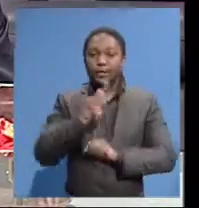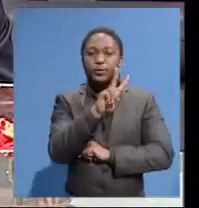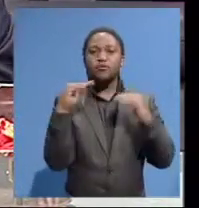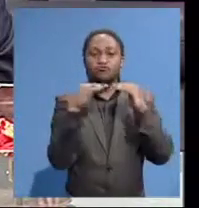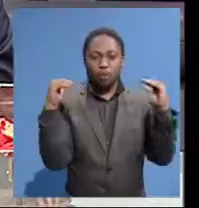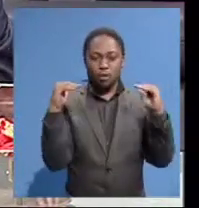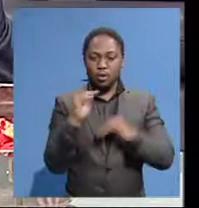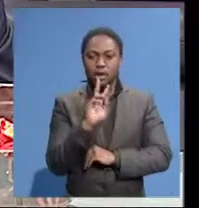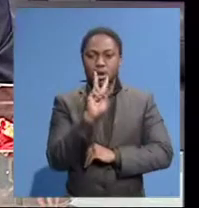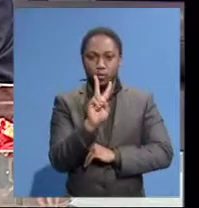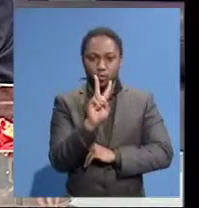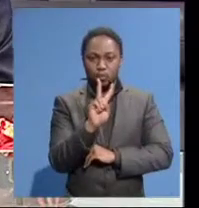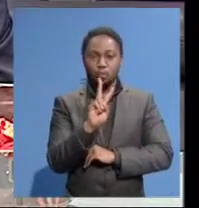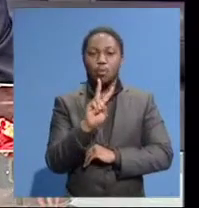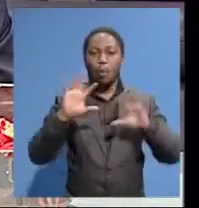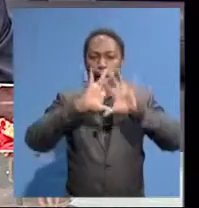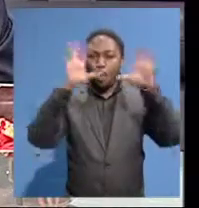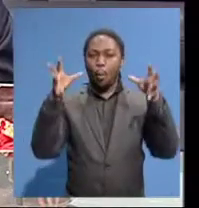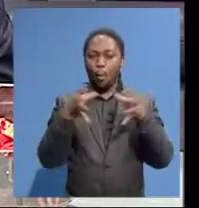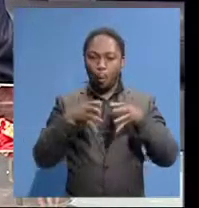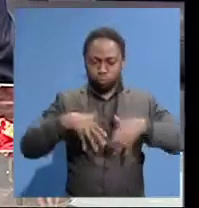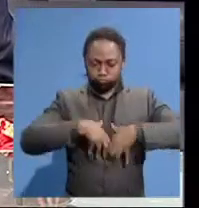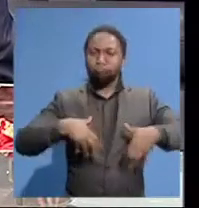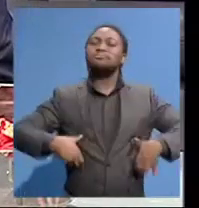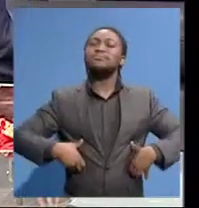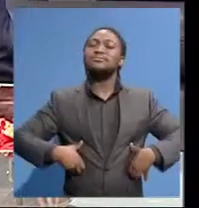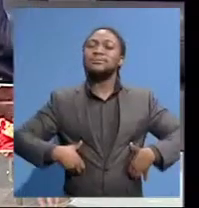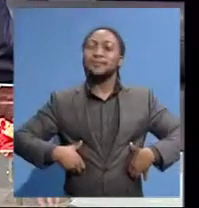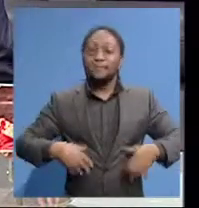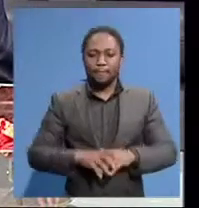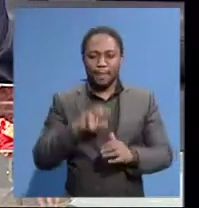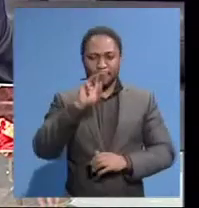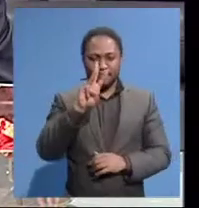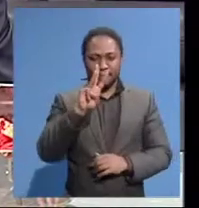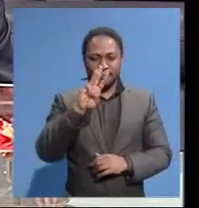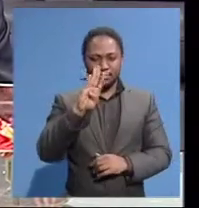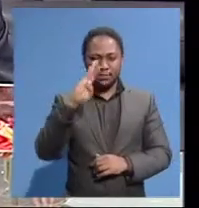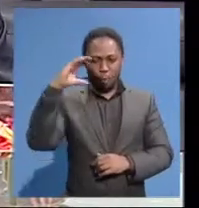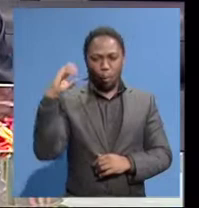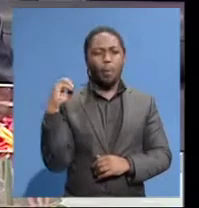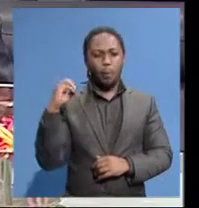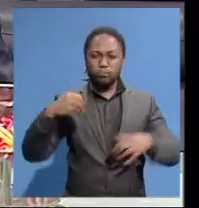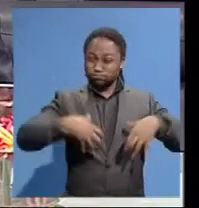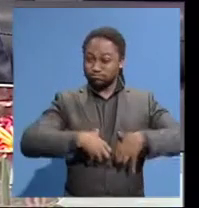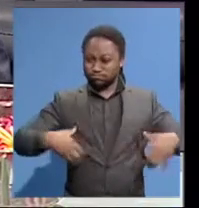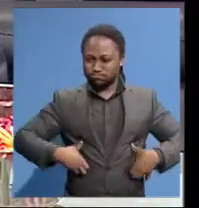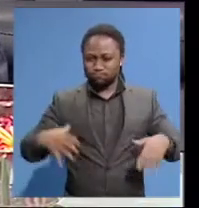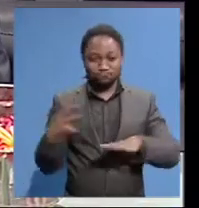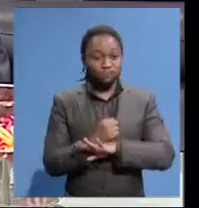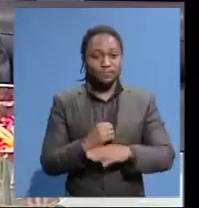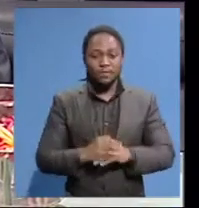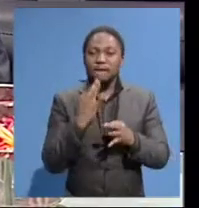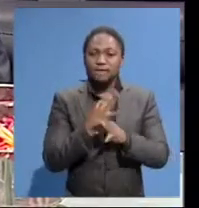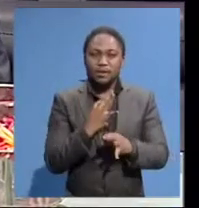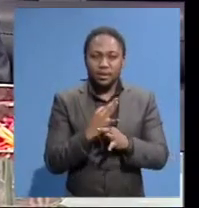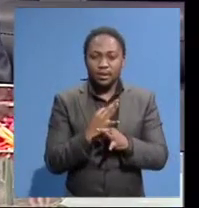draws, 2 world championship, WBO belts. Those are the real belts. That's champ. Champ. Yeah. Father,